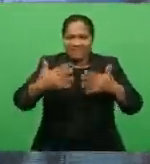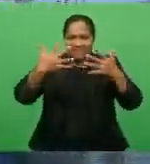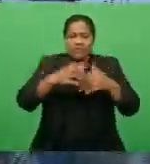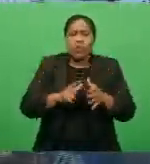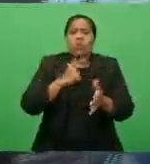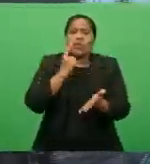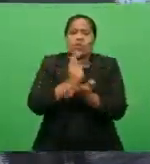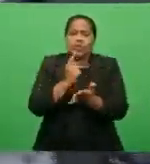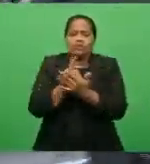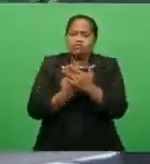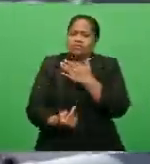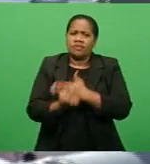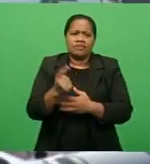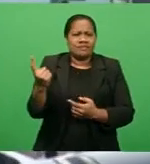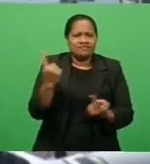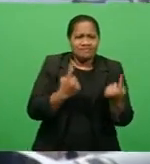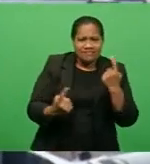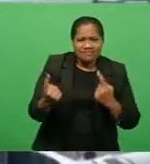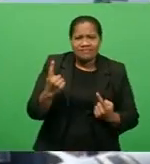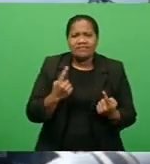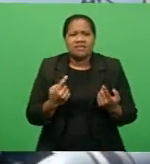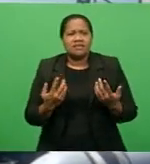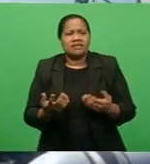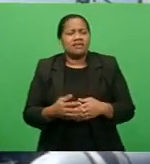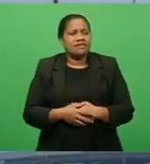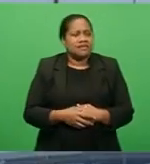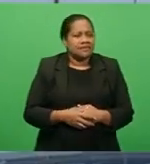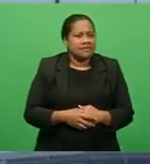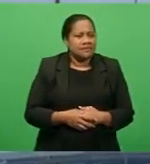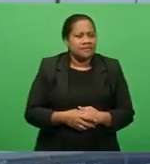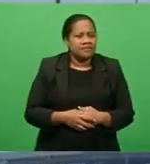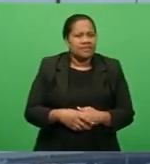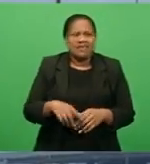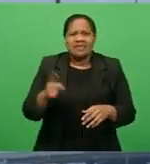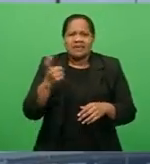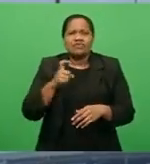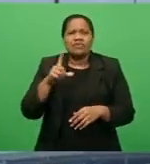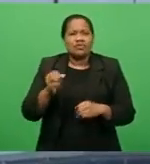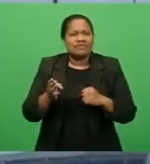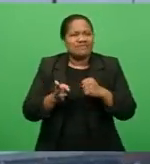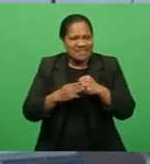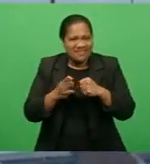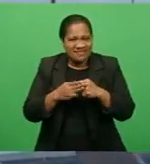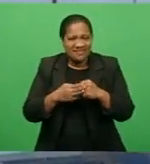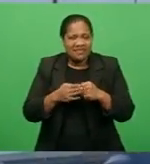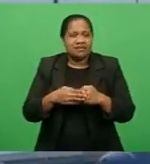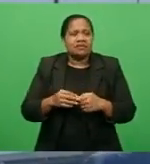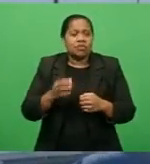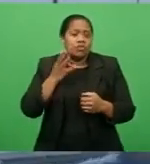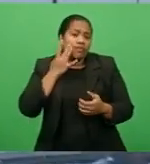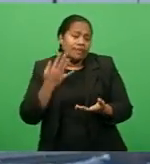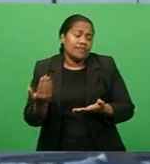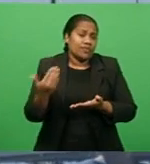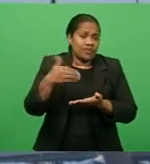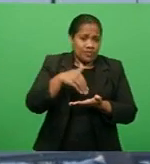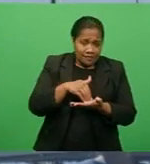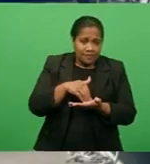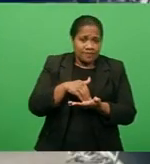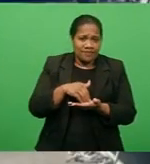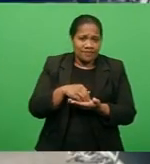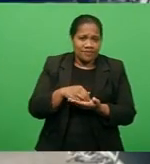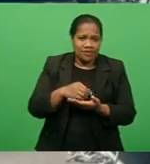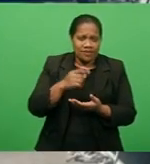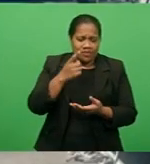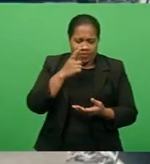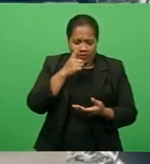come through are also carrying out a fair bit of major maintenance work. One that just arrived a week ago has indicated